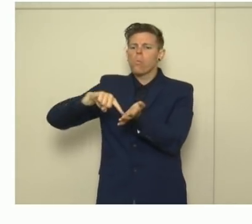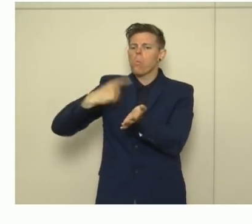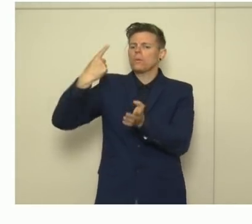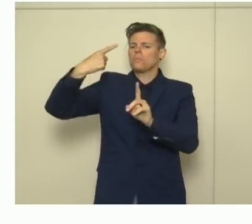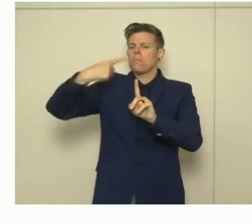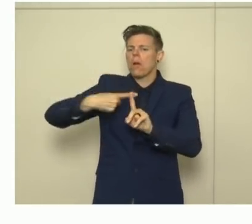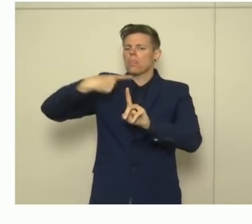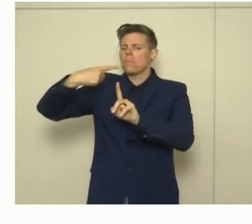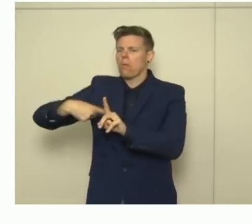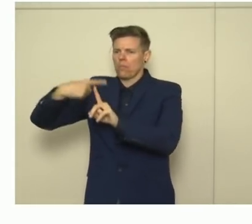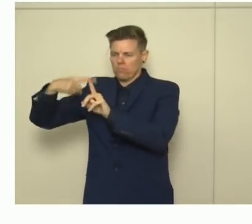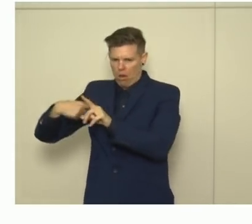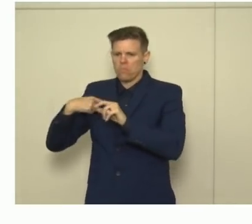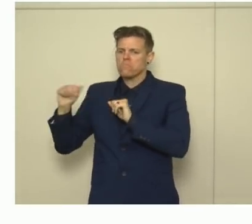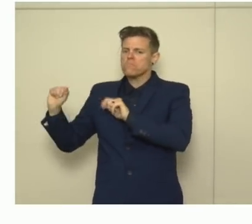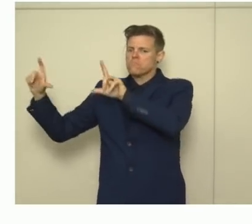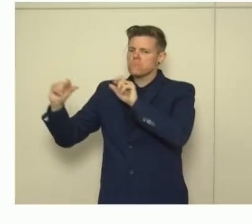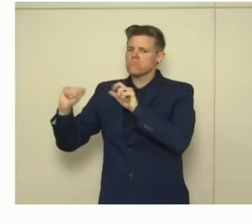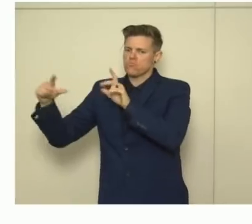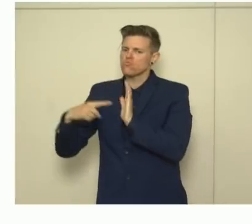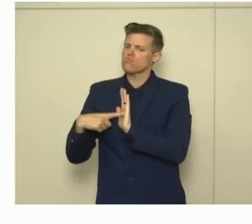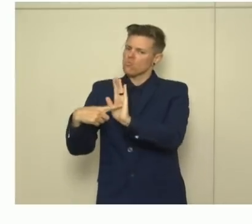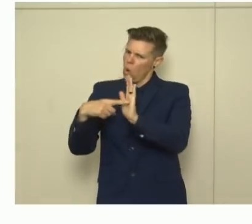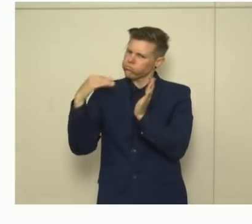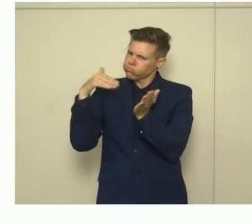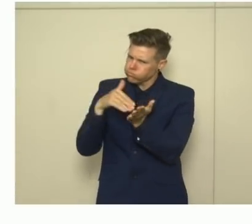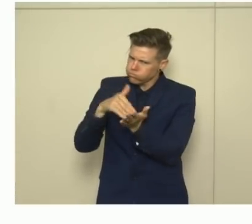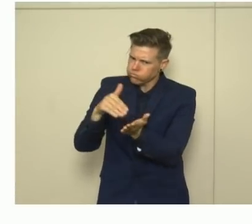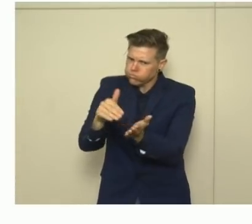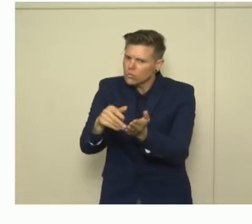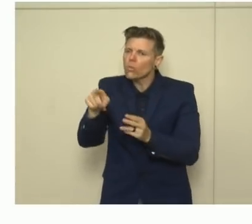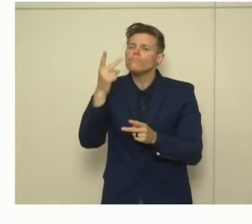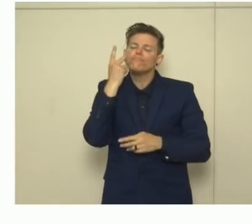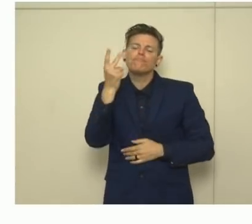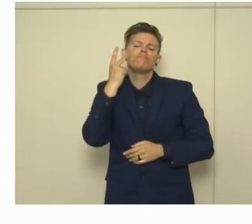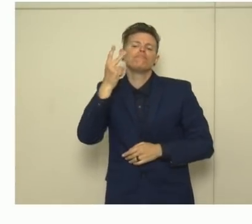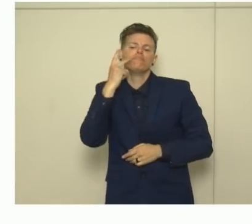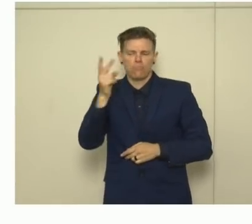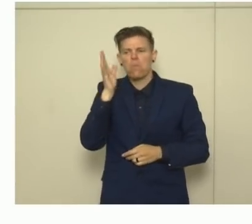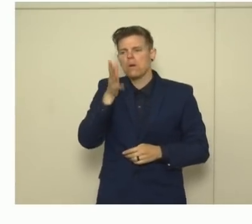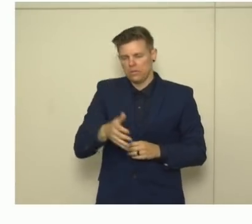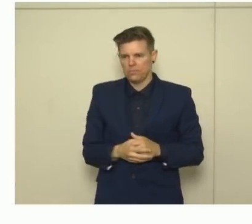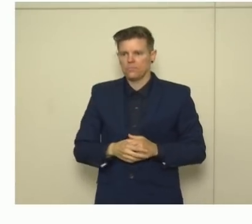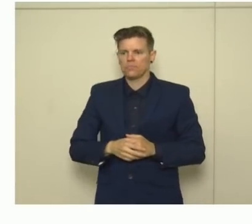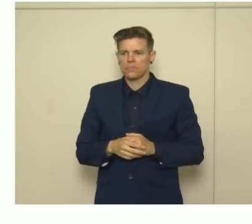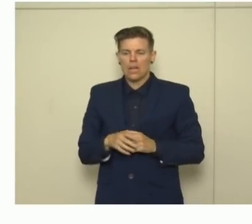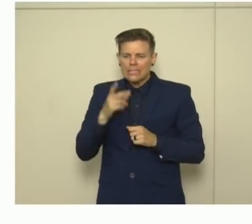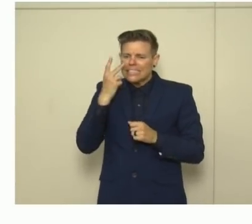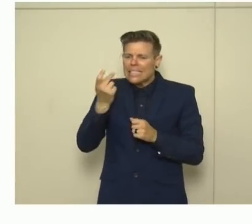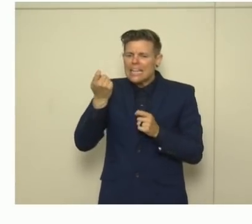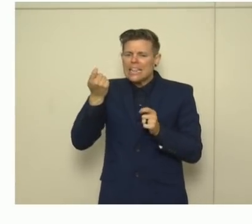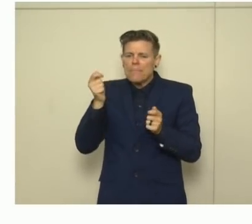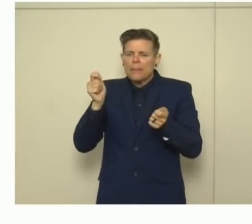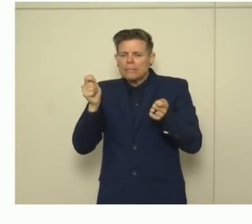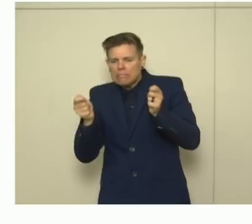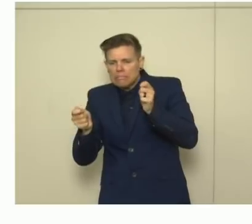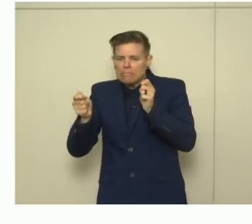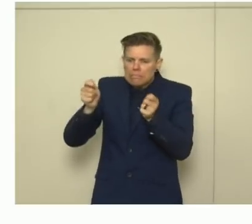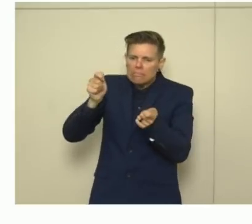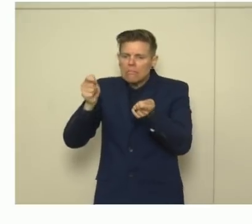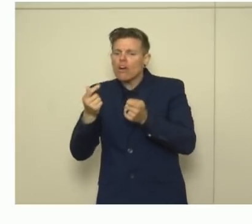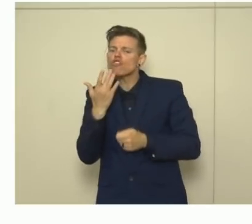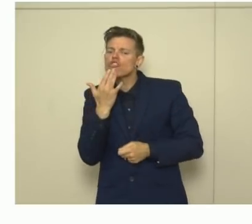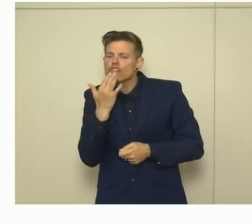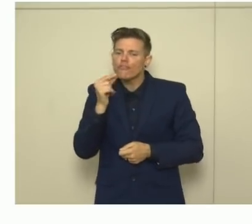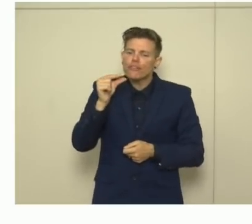reopenings about twice a month. We're working out the fine details there. Some other really important things we're looking, we want to smooth